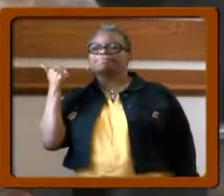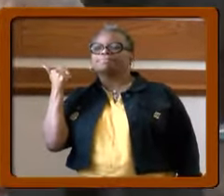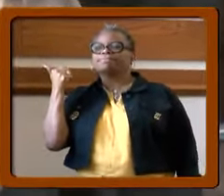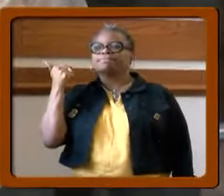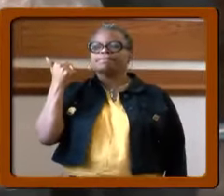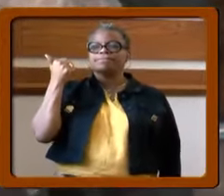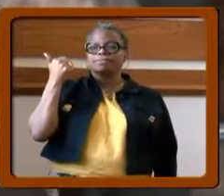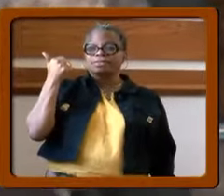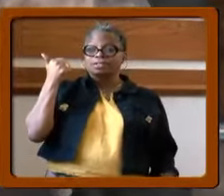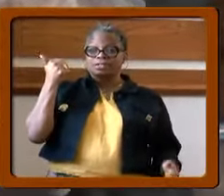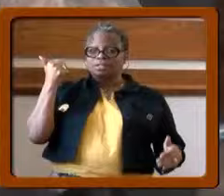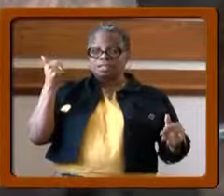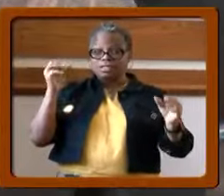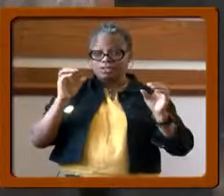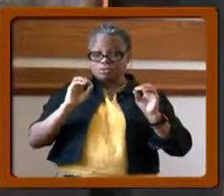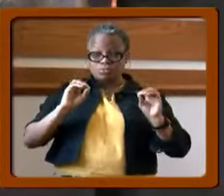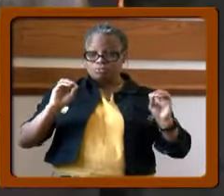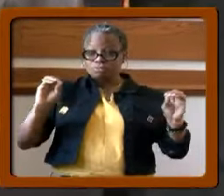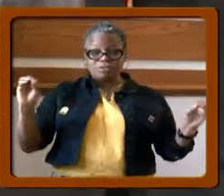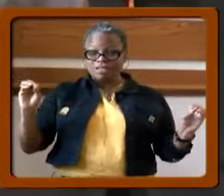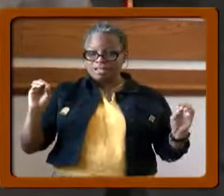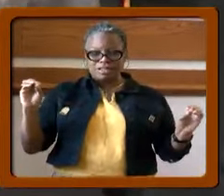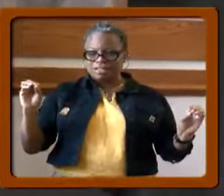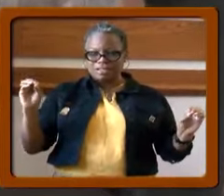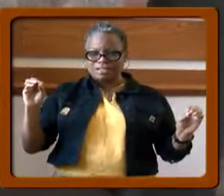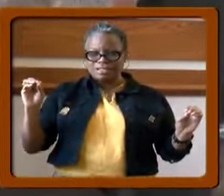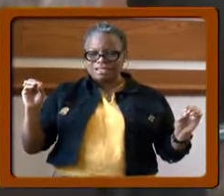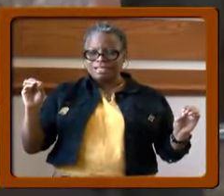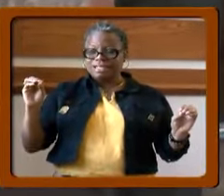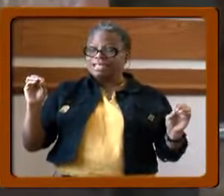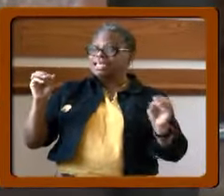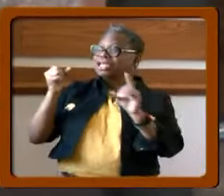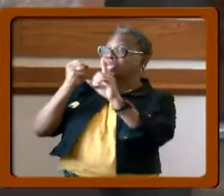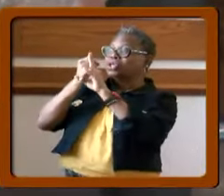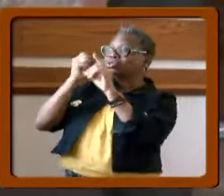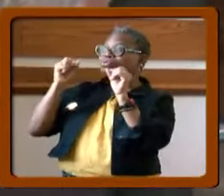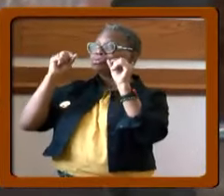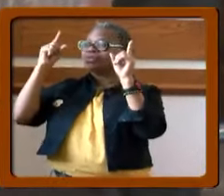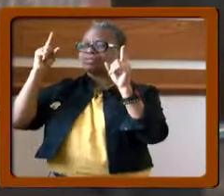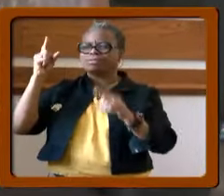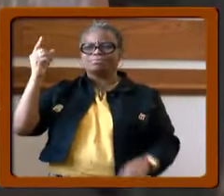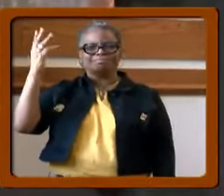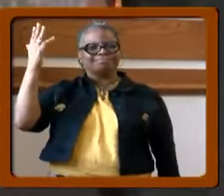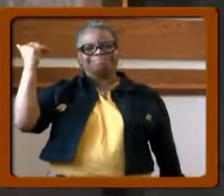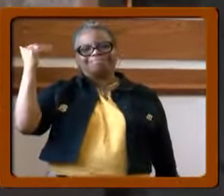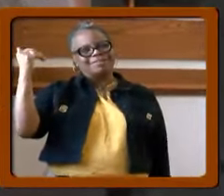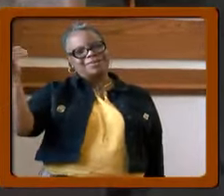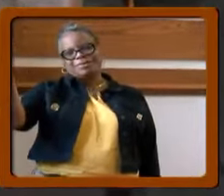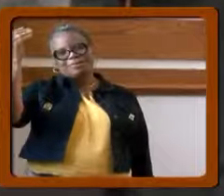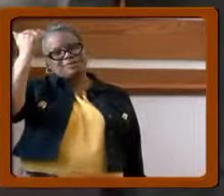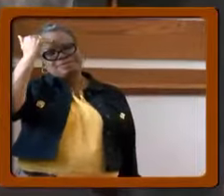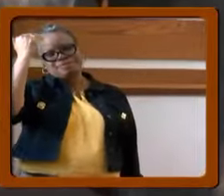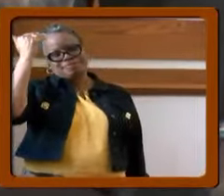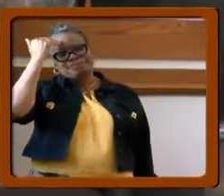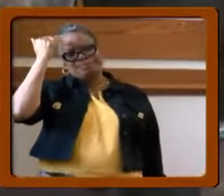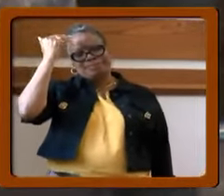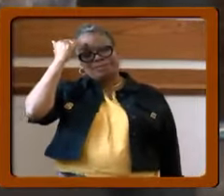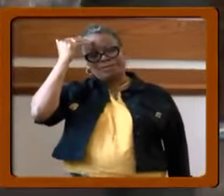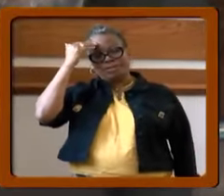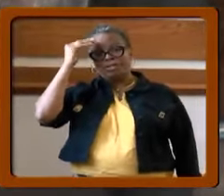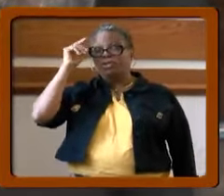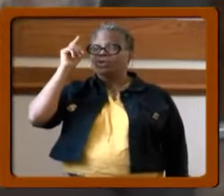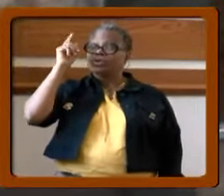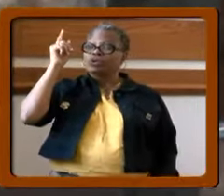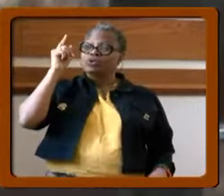See, nothing cannot get you by surprise. You've got this figured